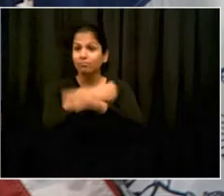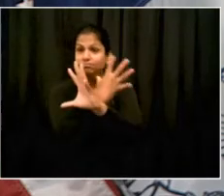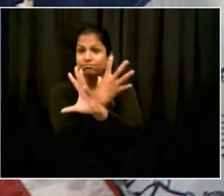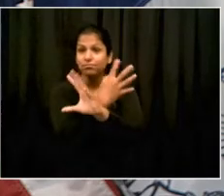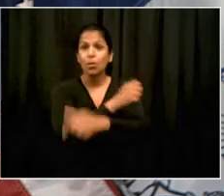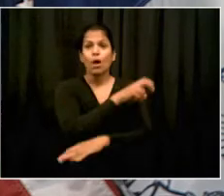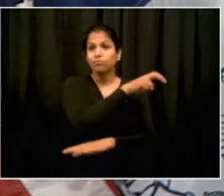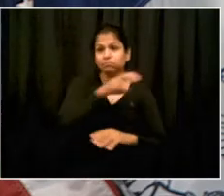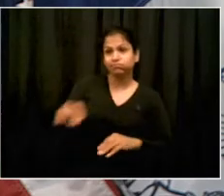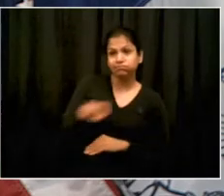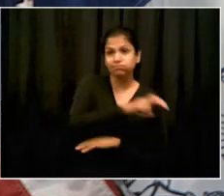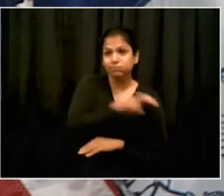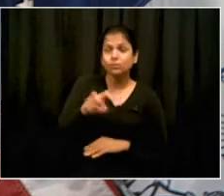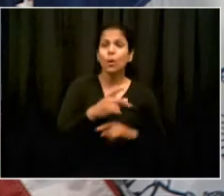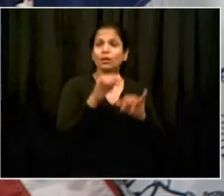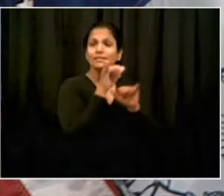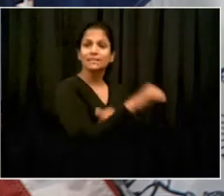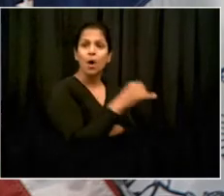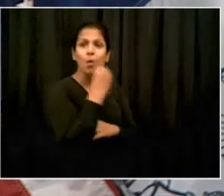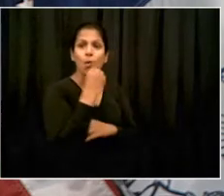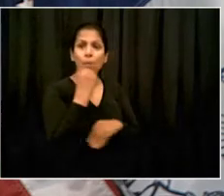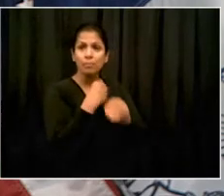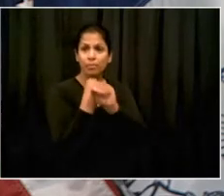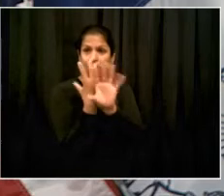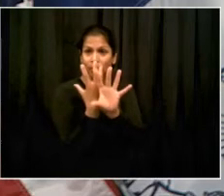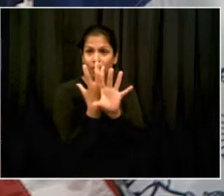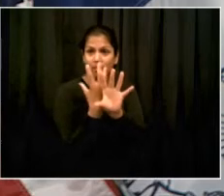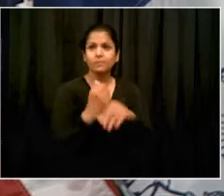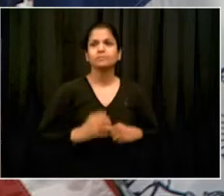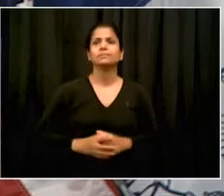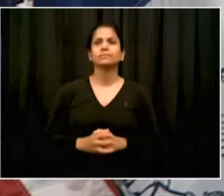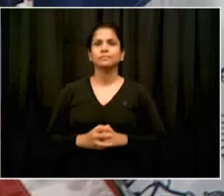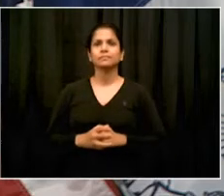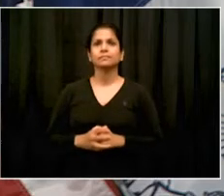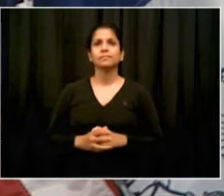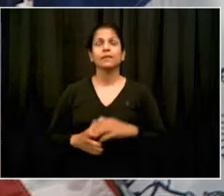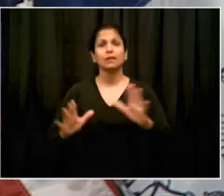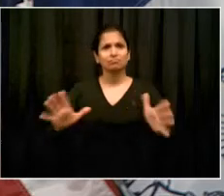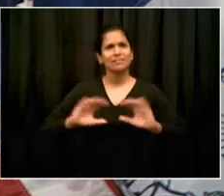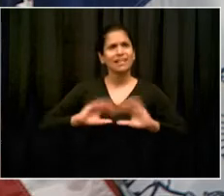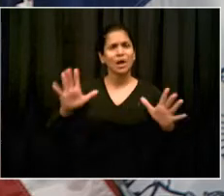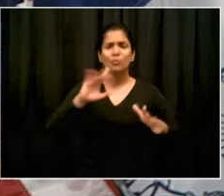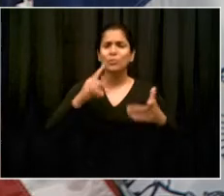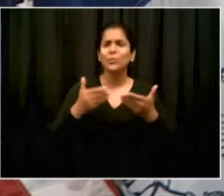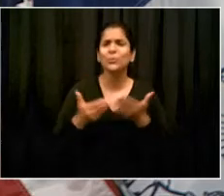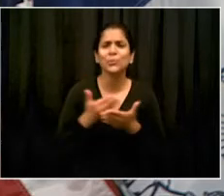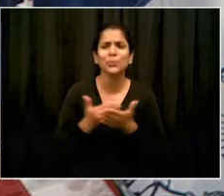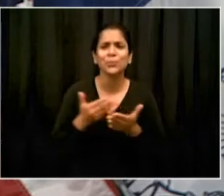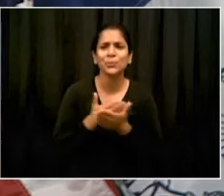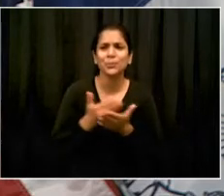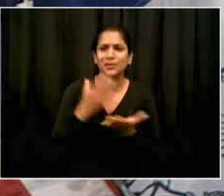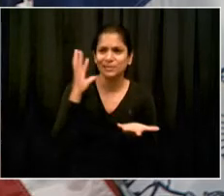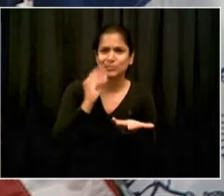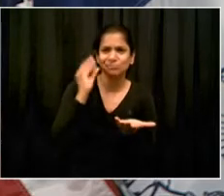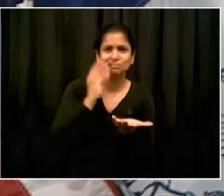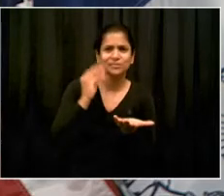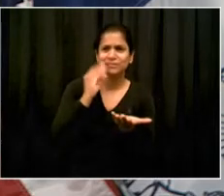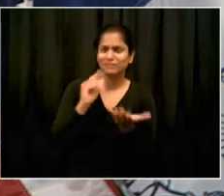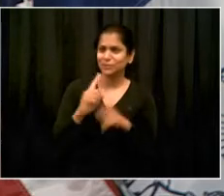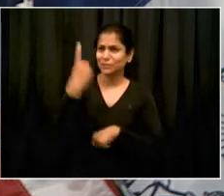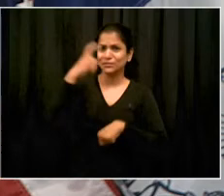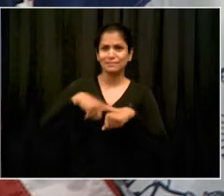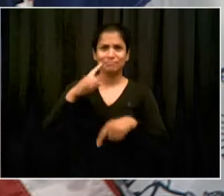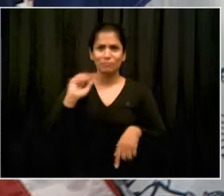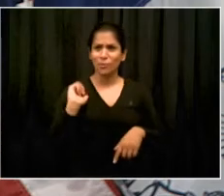this is unprecedented. All of this is incredibly difficult and complex. Everyone is doing their best. I thank all the